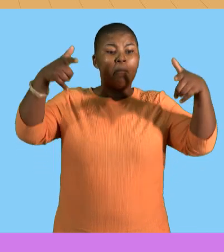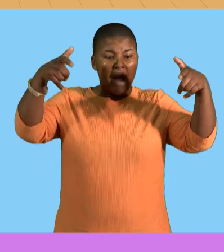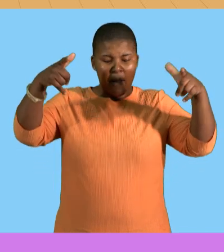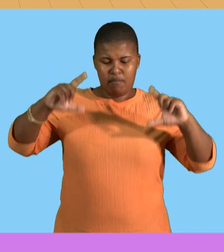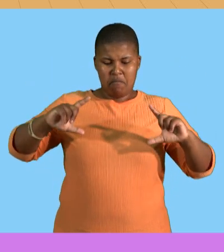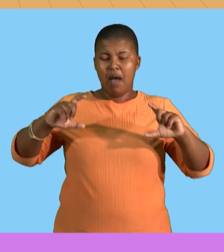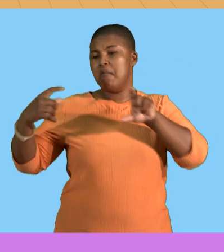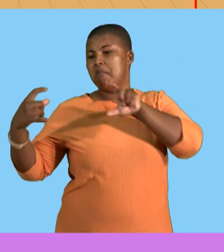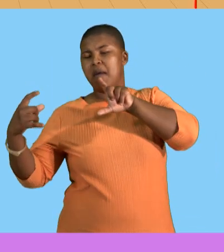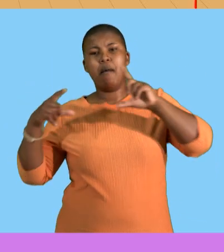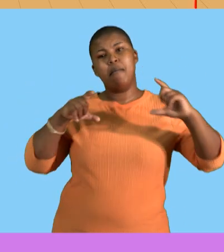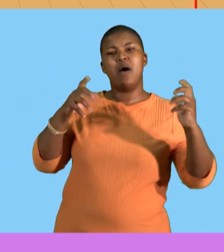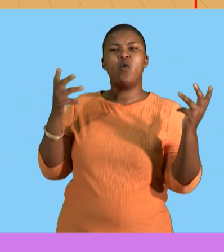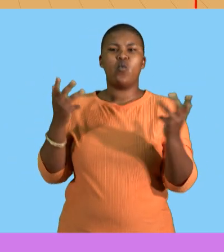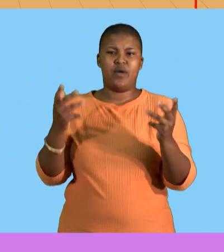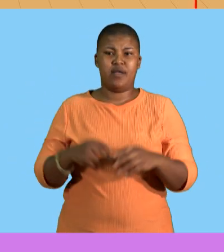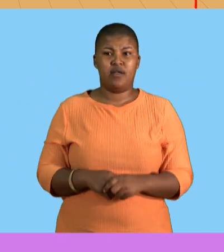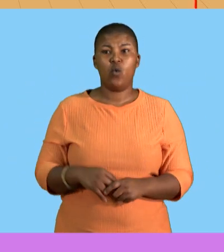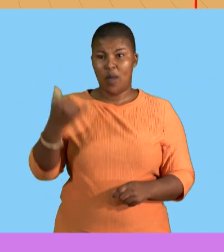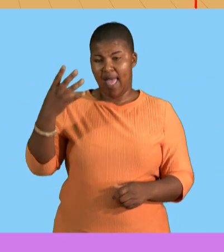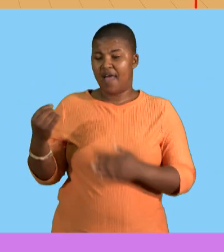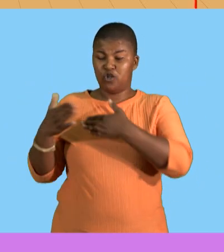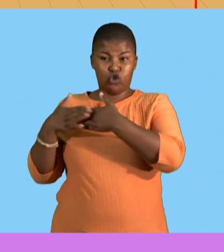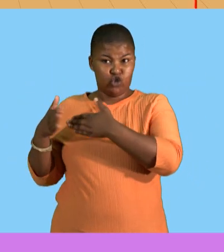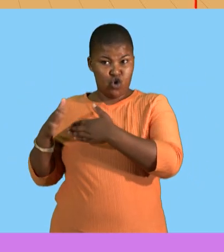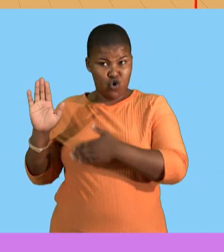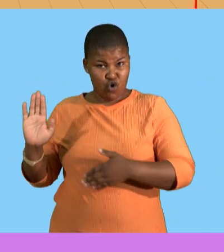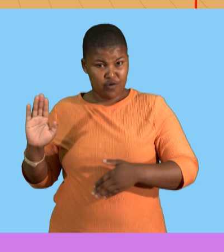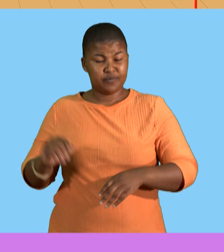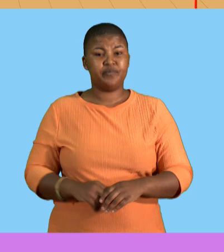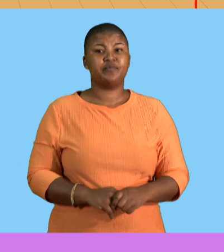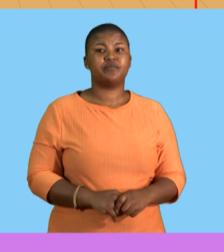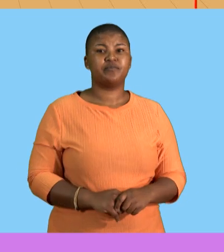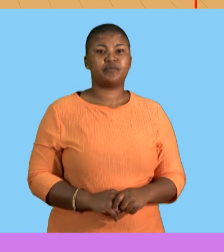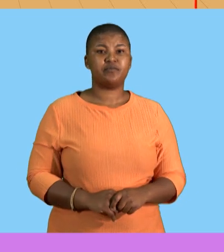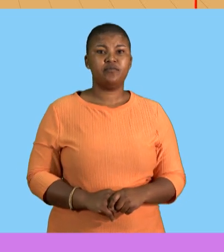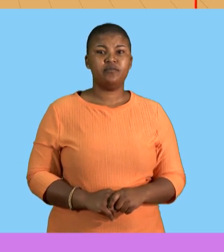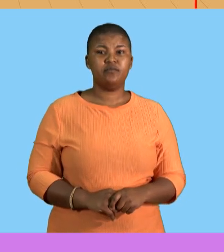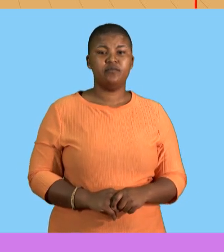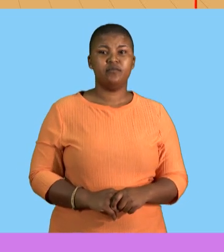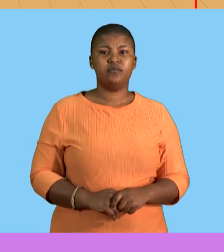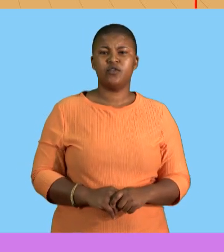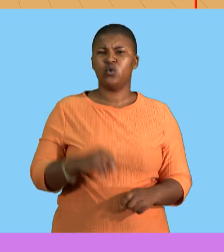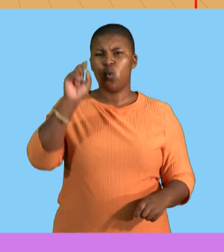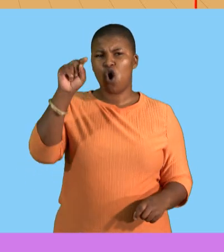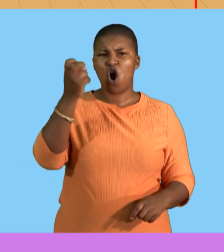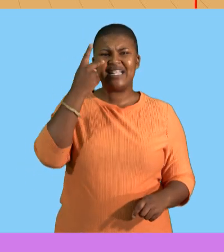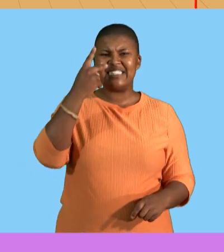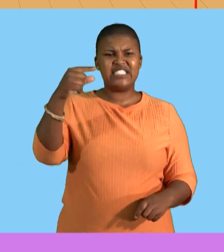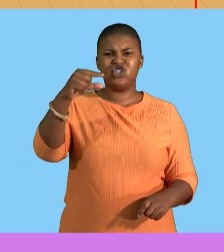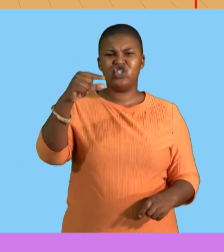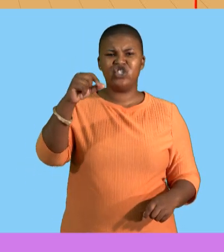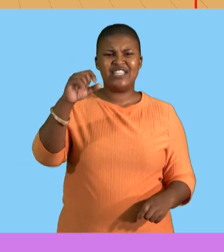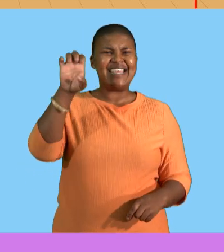got. We have got part of the door there. We can't see G or